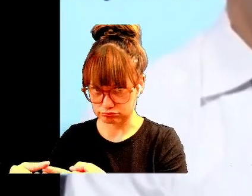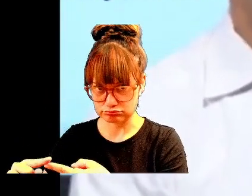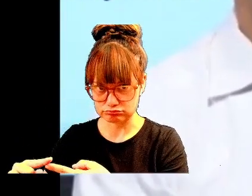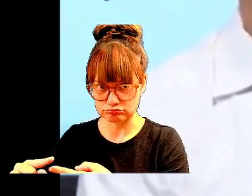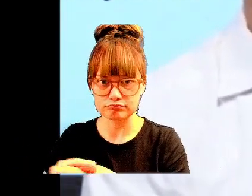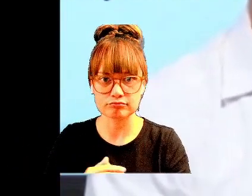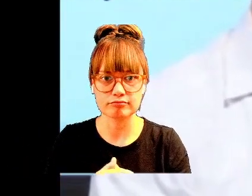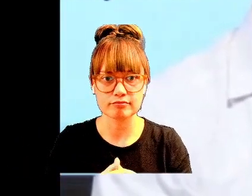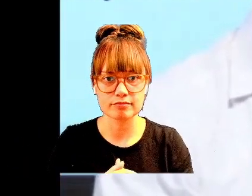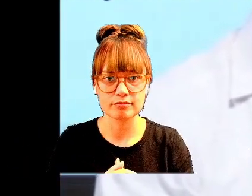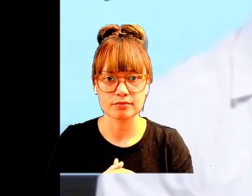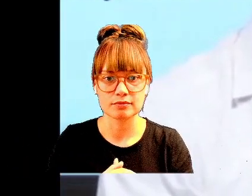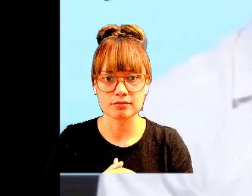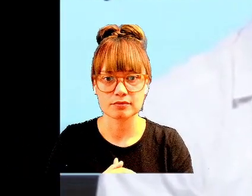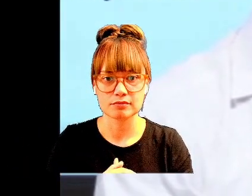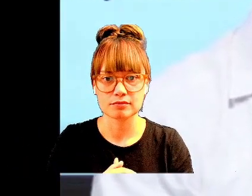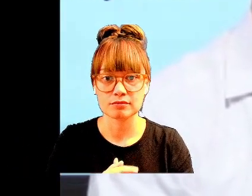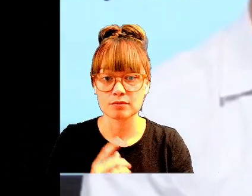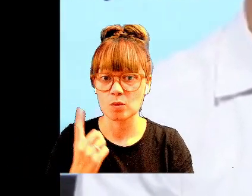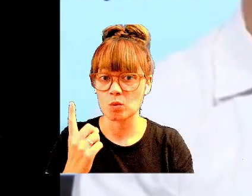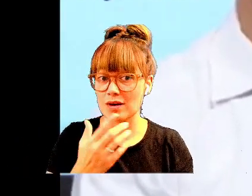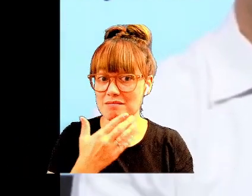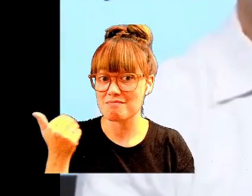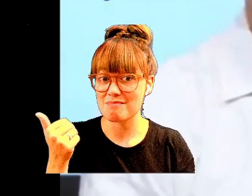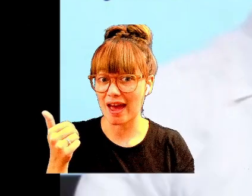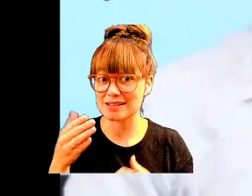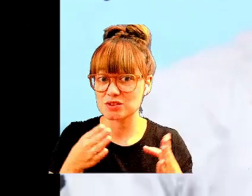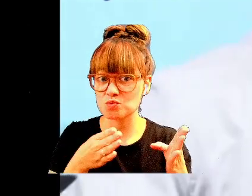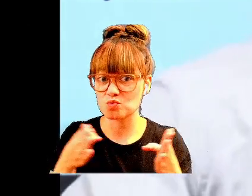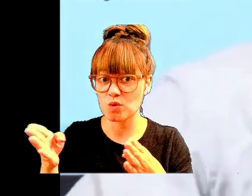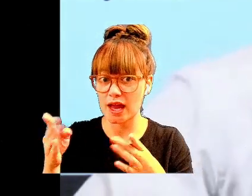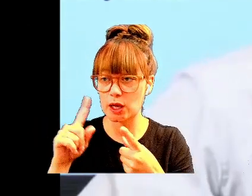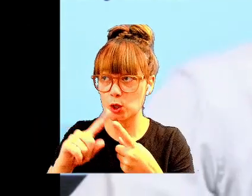One of the very best ways to see this in our world